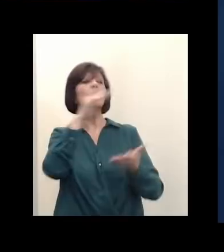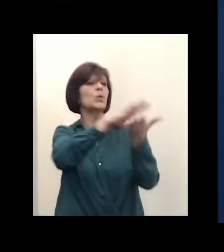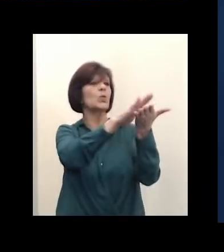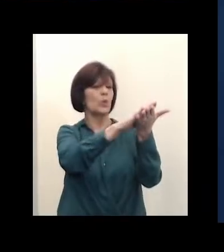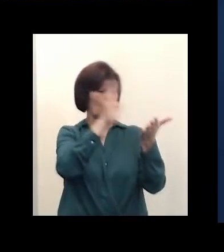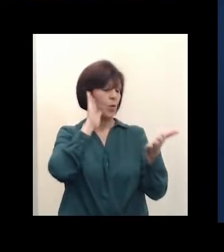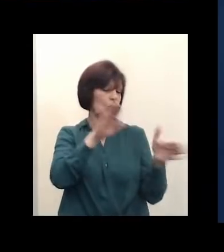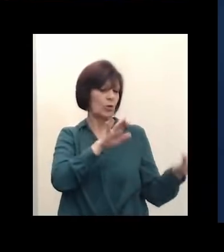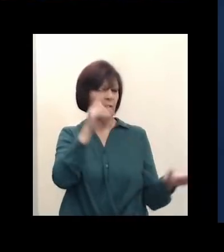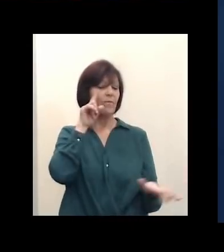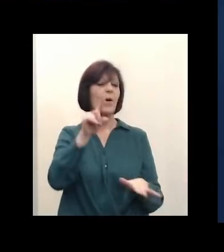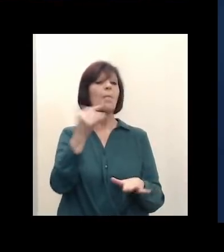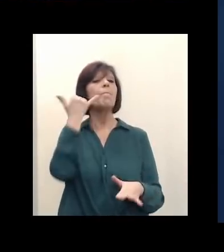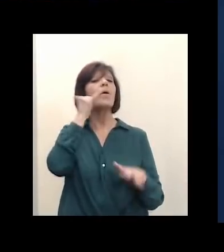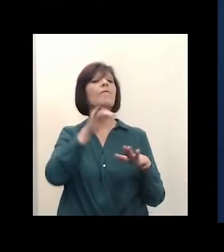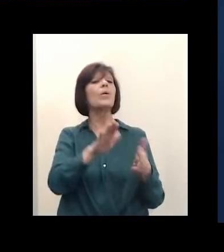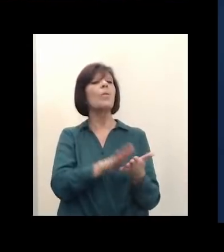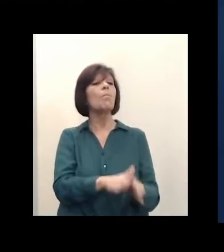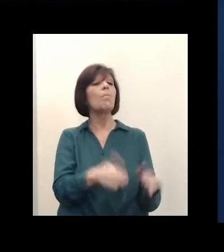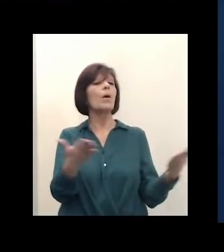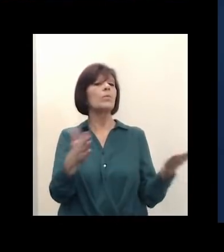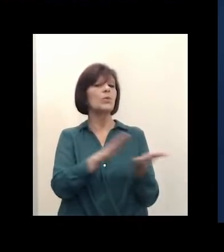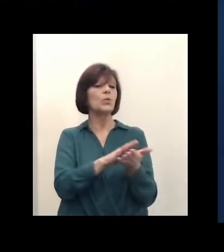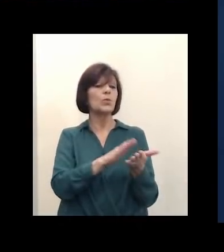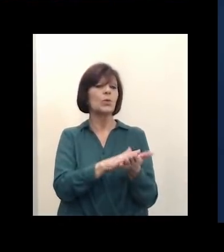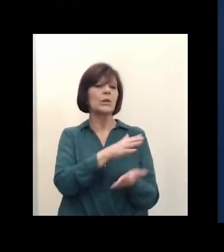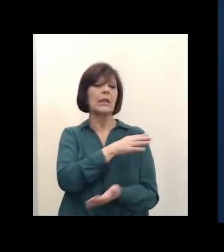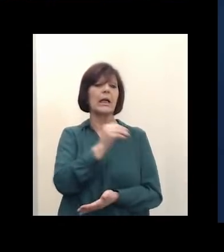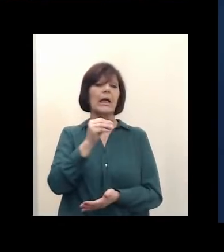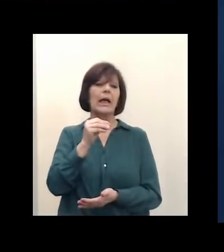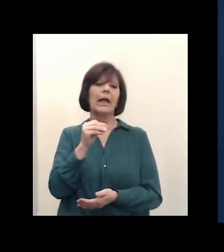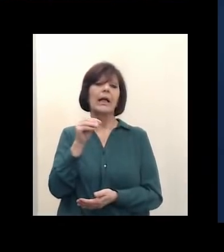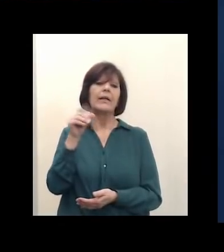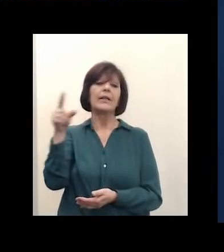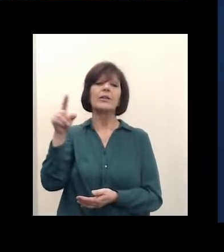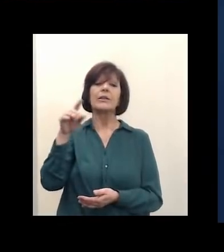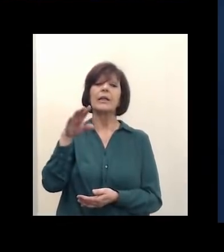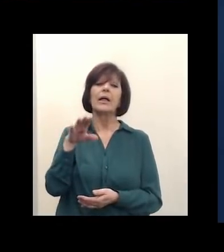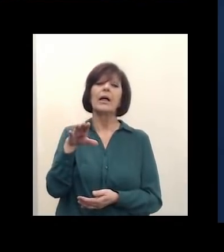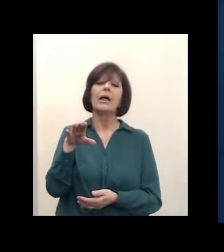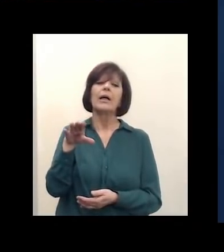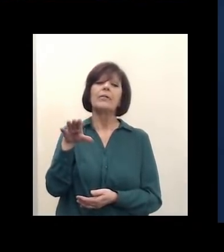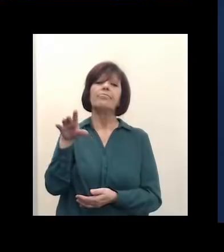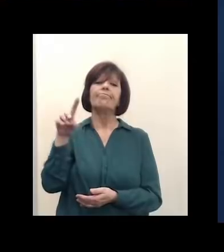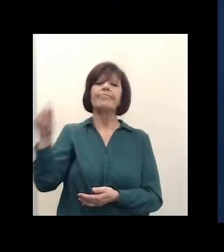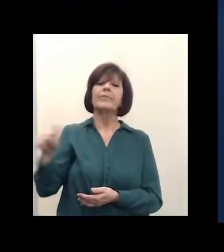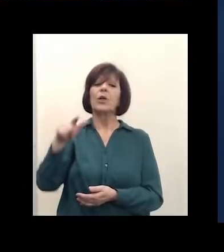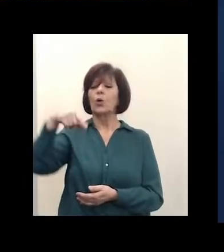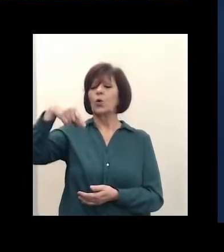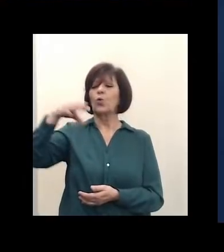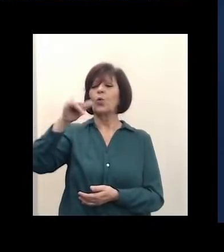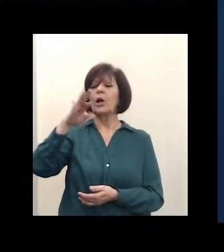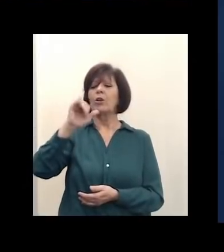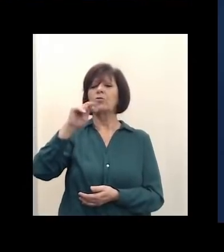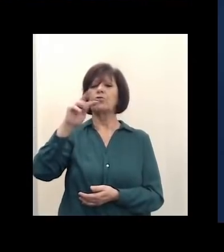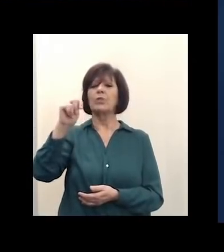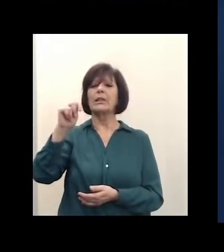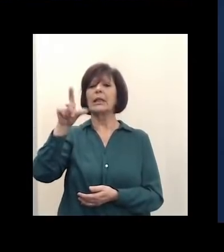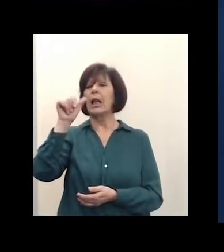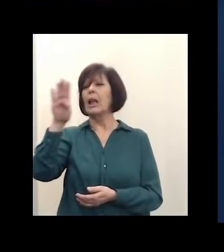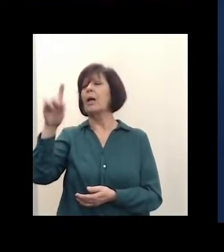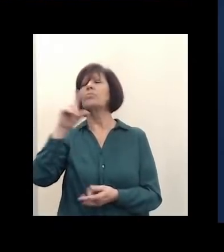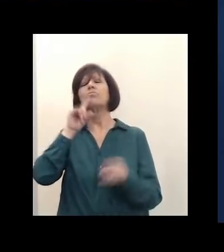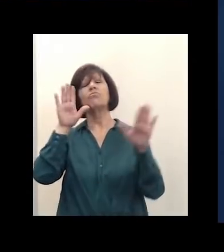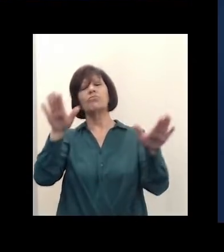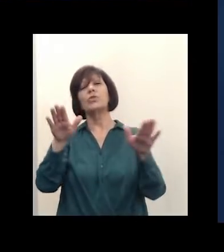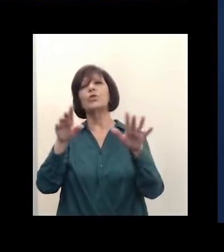Buffalo Public Schools. And Quadrant Biosciences, which is a great lab that is running the PCR testing for our school testing program,